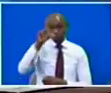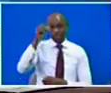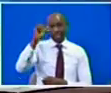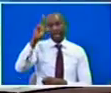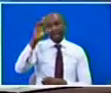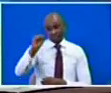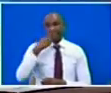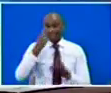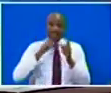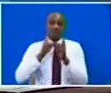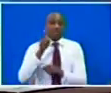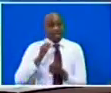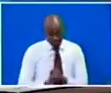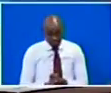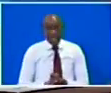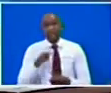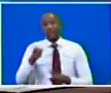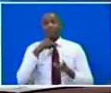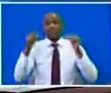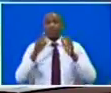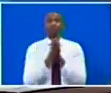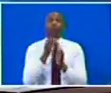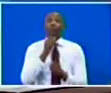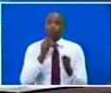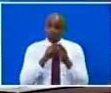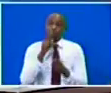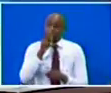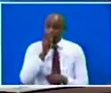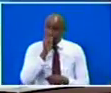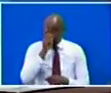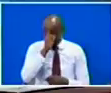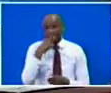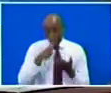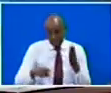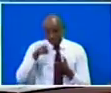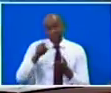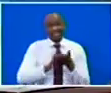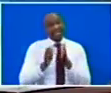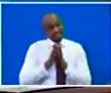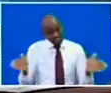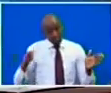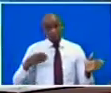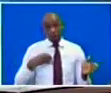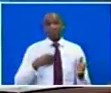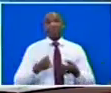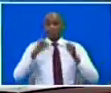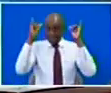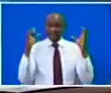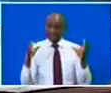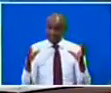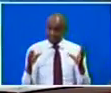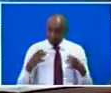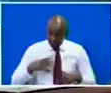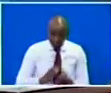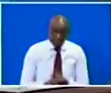him. In the statement to the police, Gethenji, who is the Secretary General of the Kenya Alliance of Independent Candidates, claimed